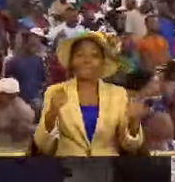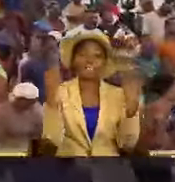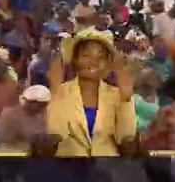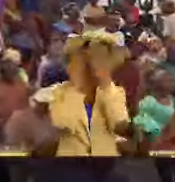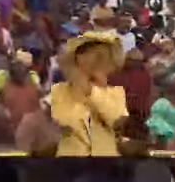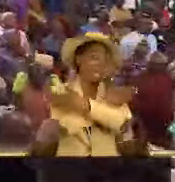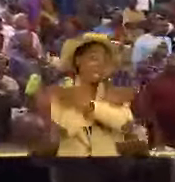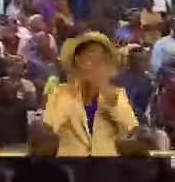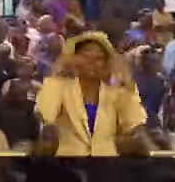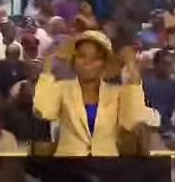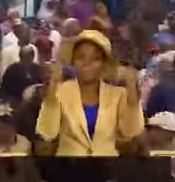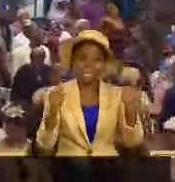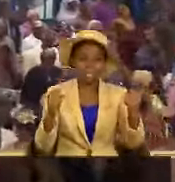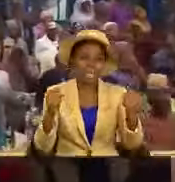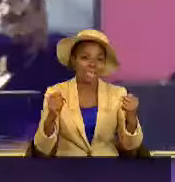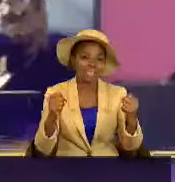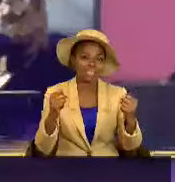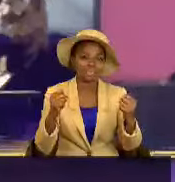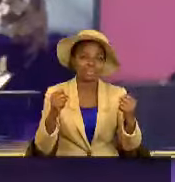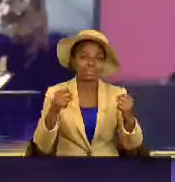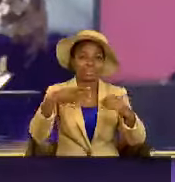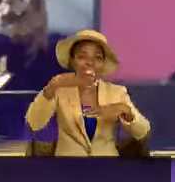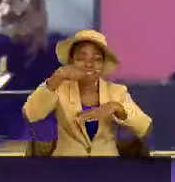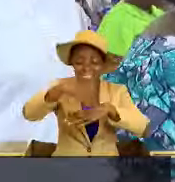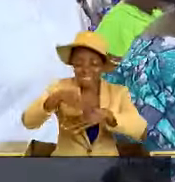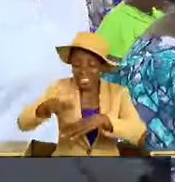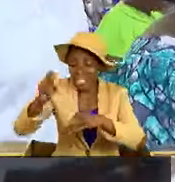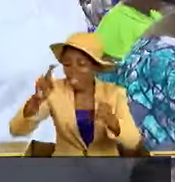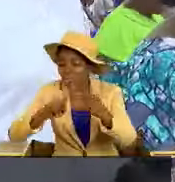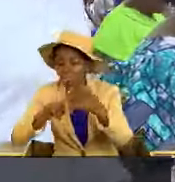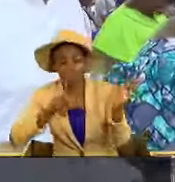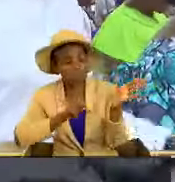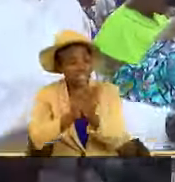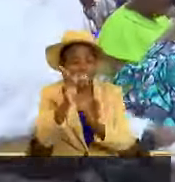Powers assigned to kill my